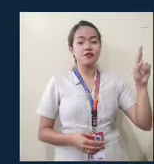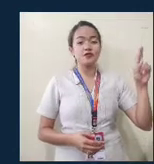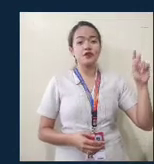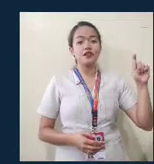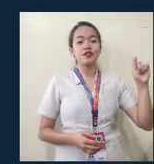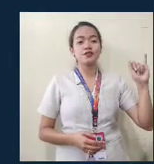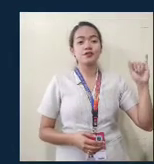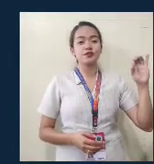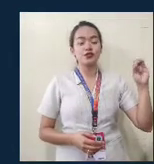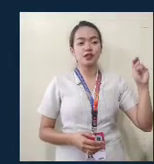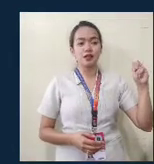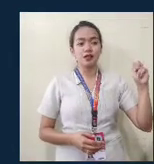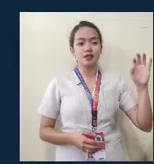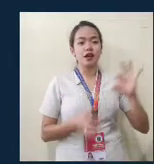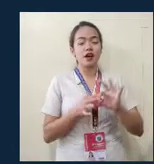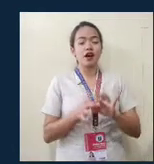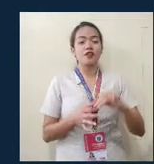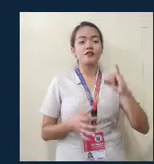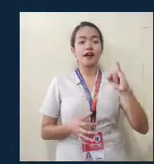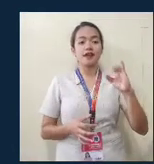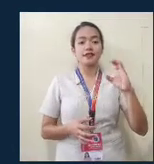Evolution of ICT.